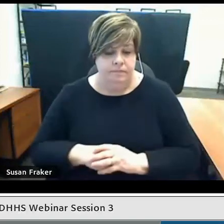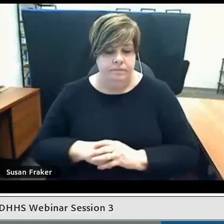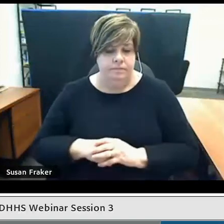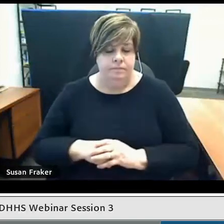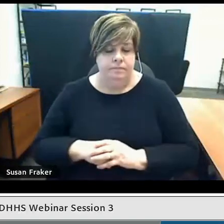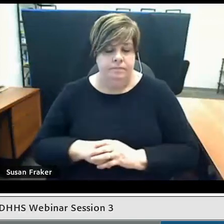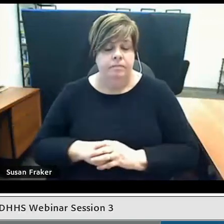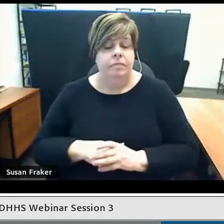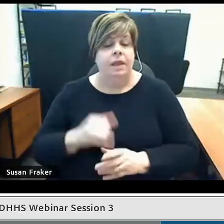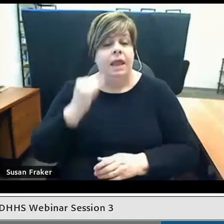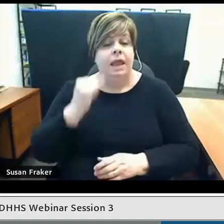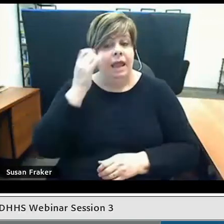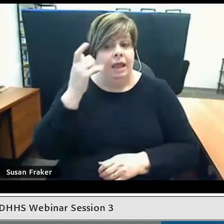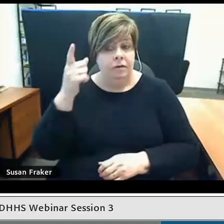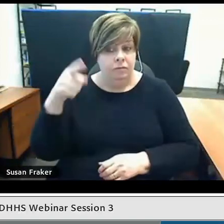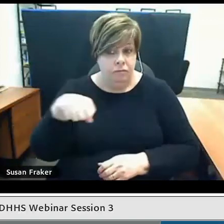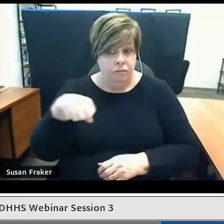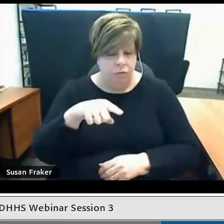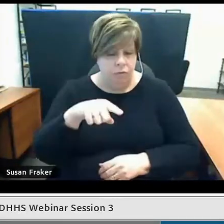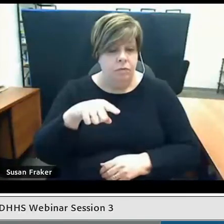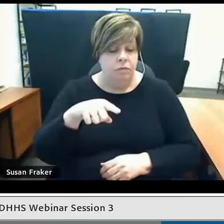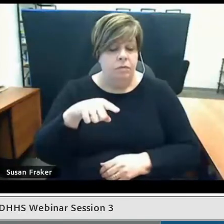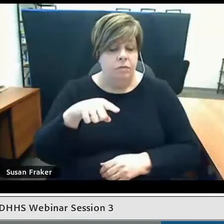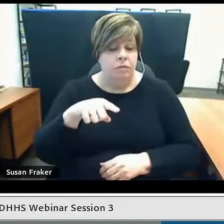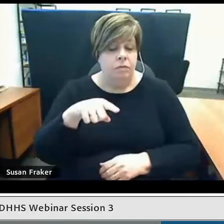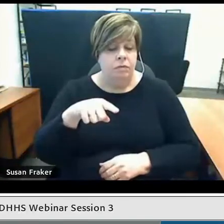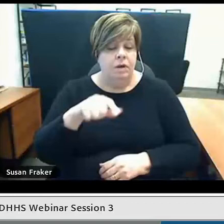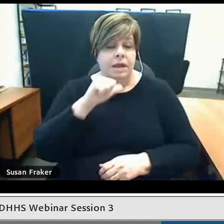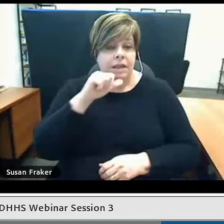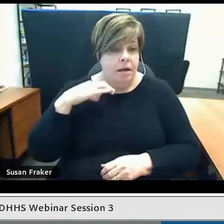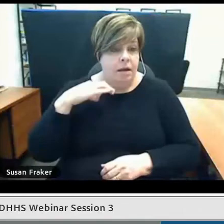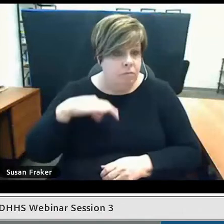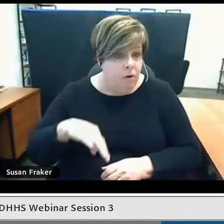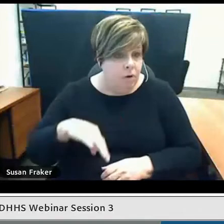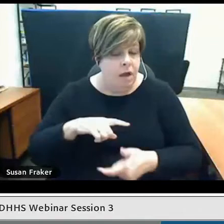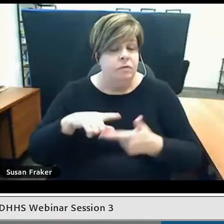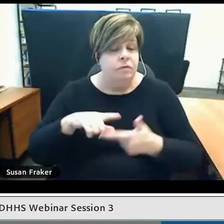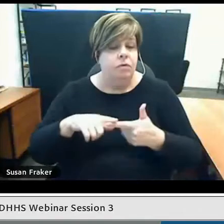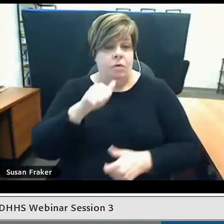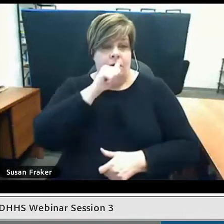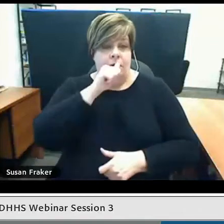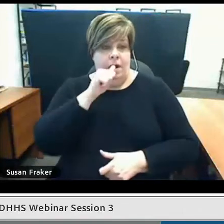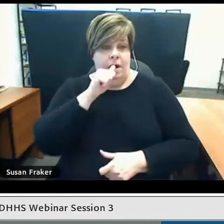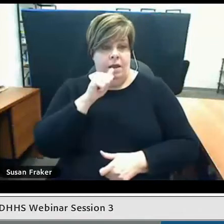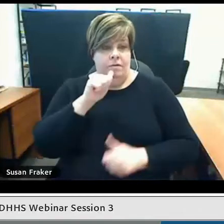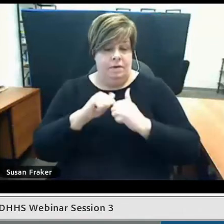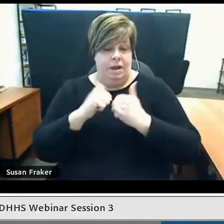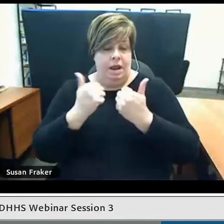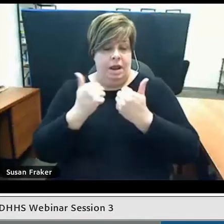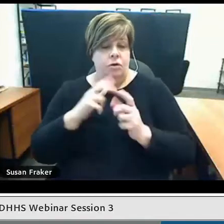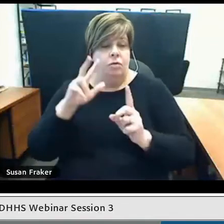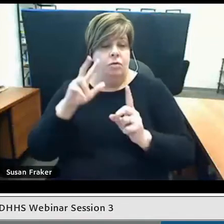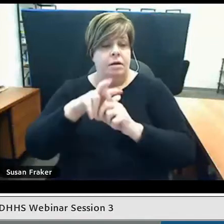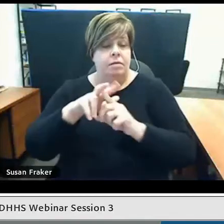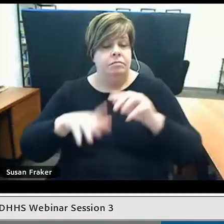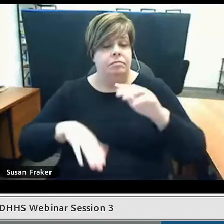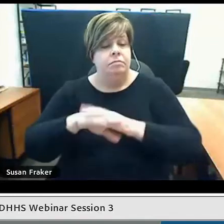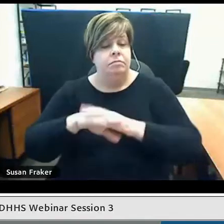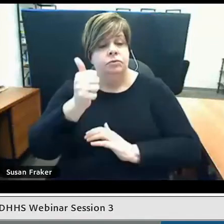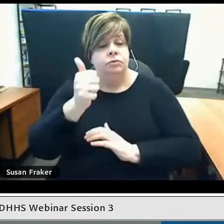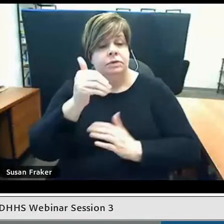If you are a nonprofit or if you are a private agency, you can apply for up to